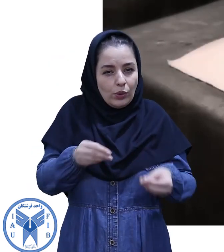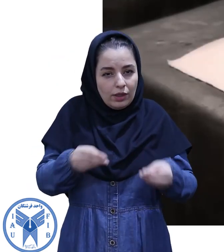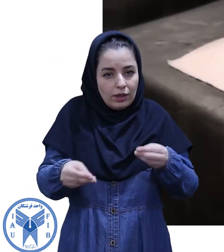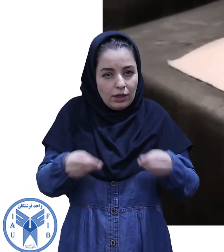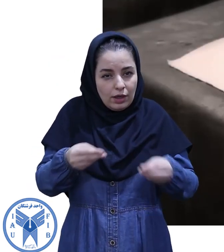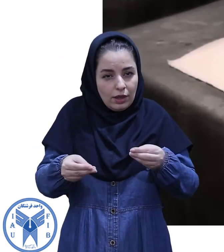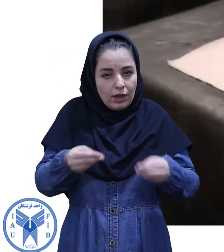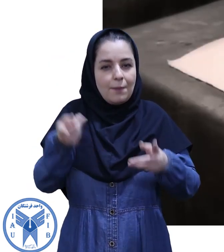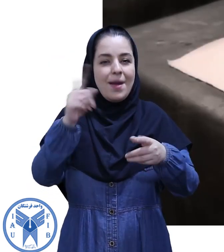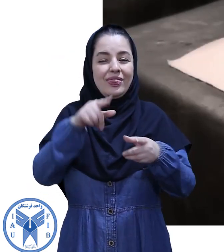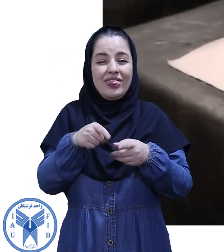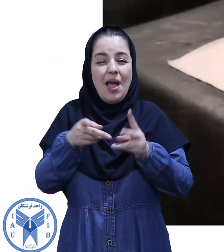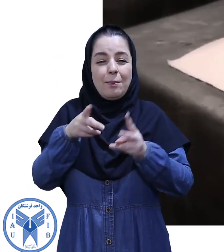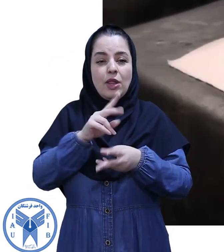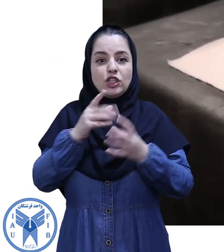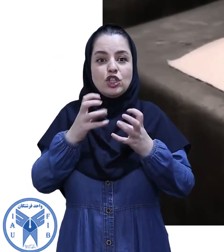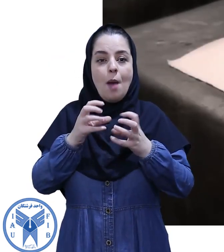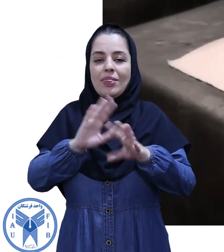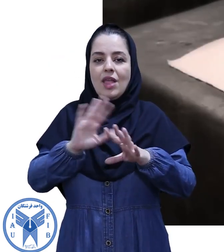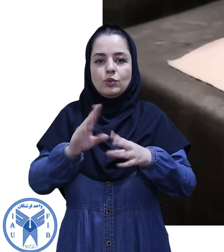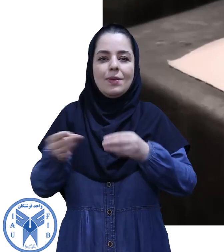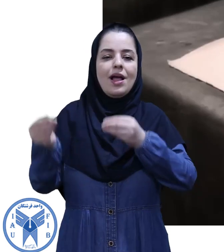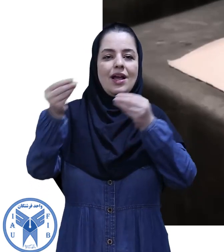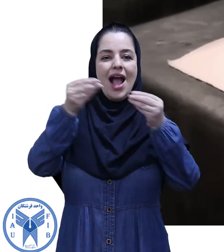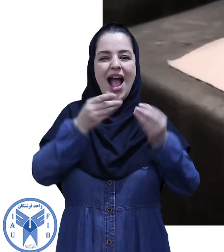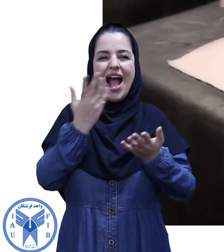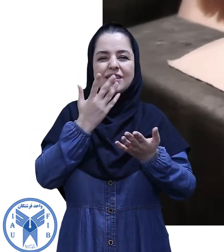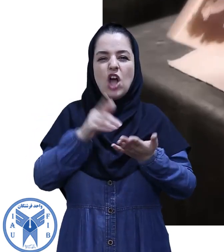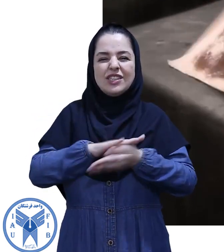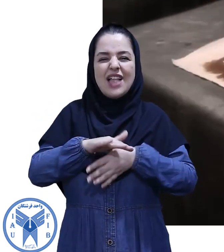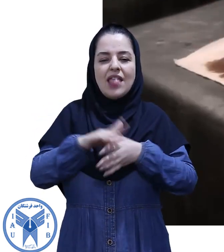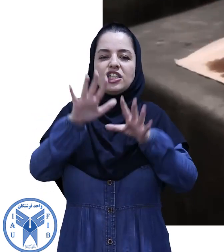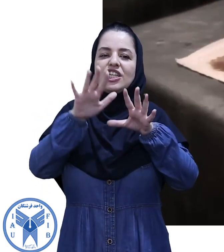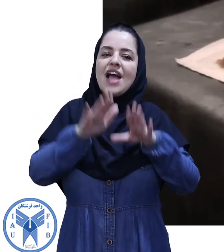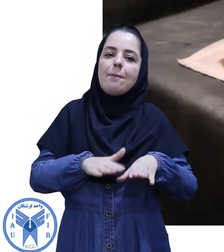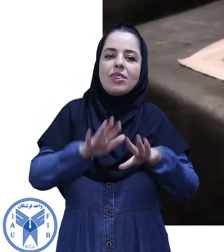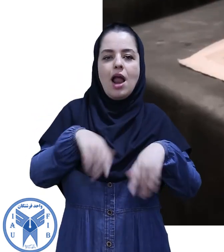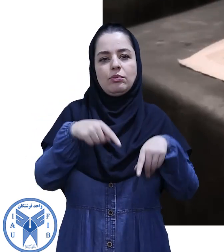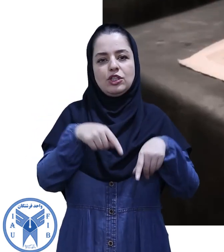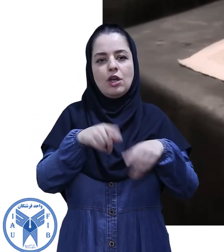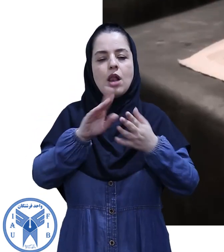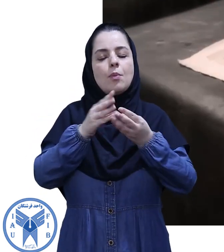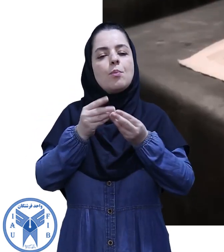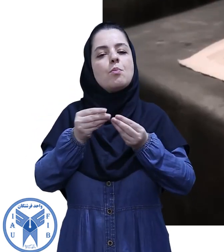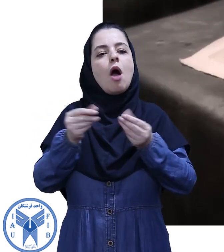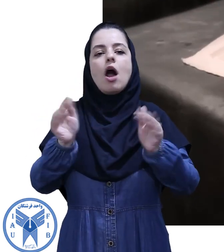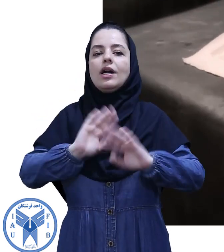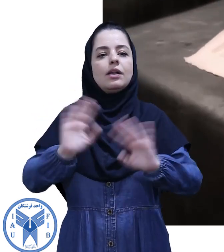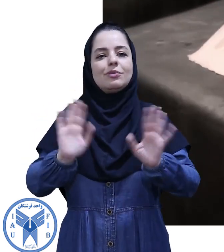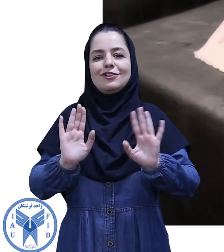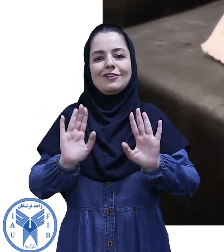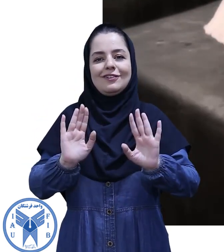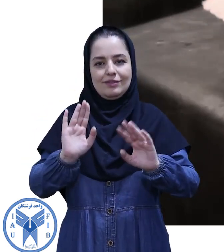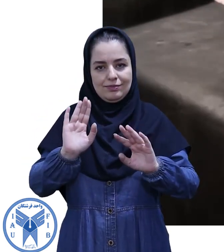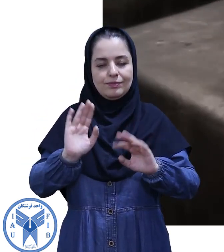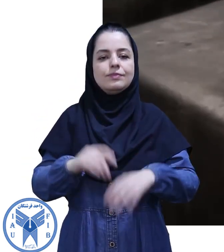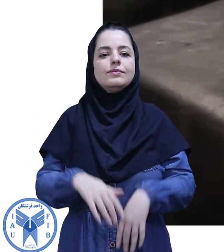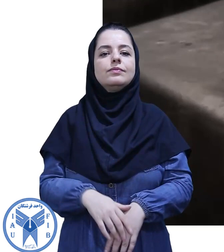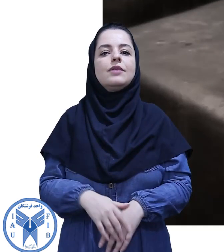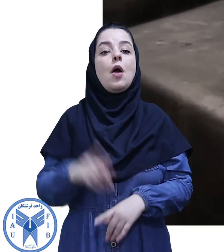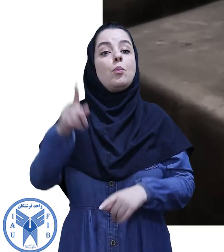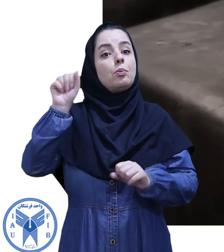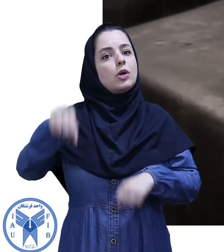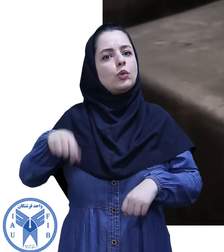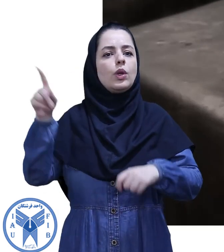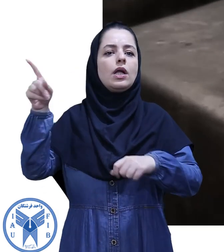not exposed to light, all the areas that didn't turn to metallic silver become less sensitive. They are